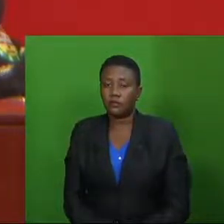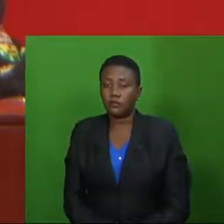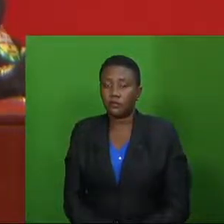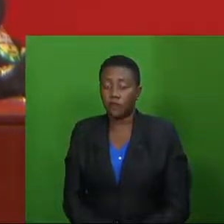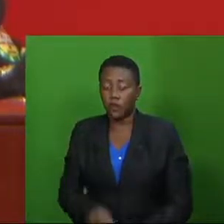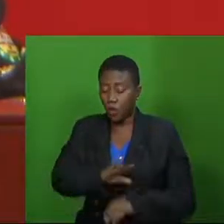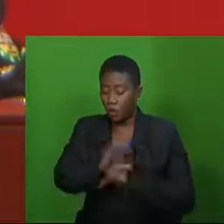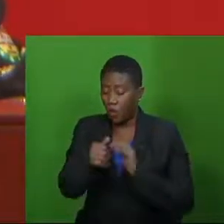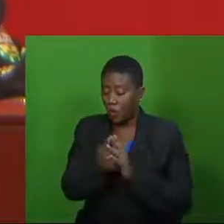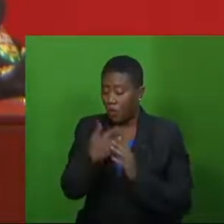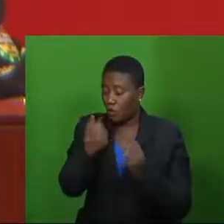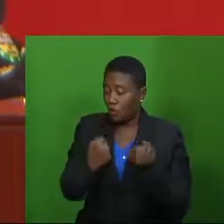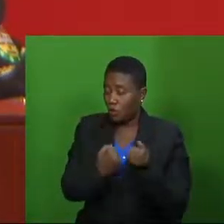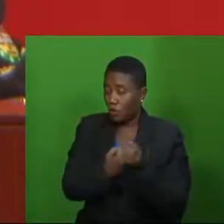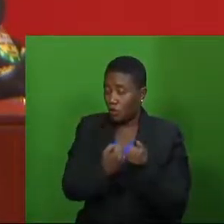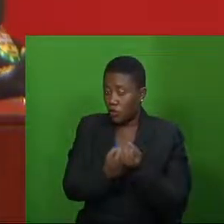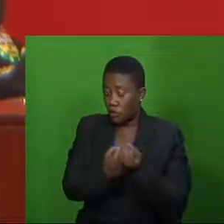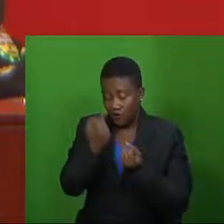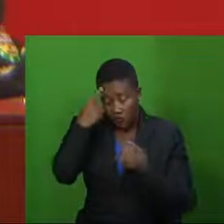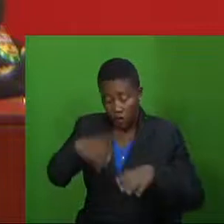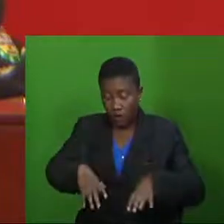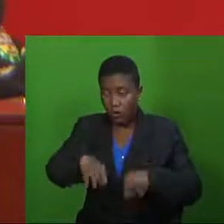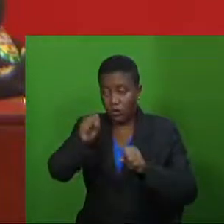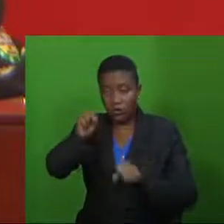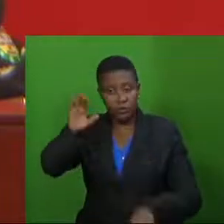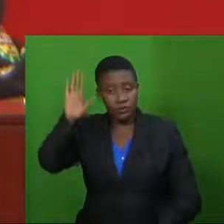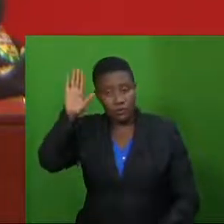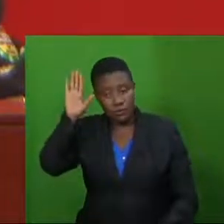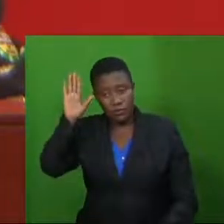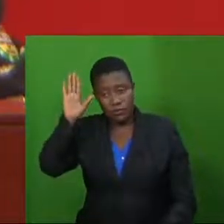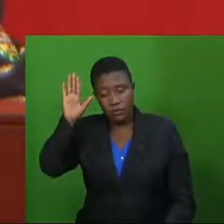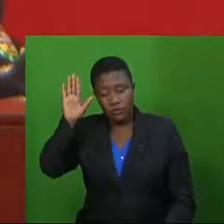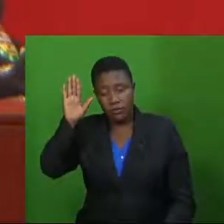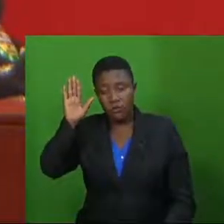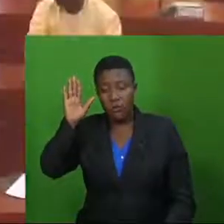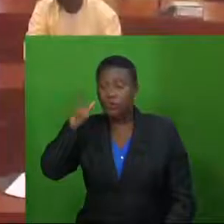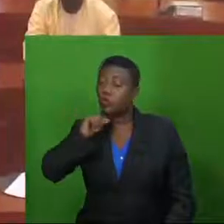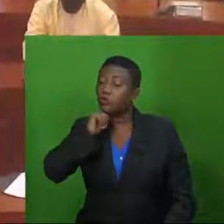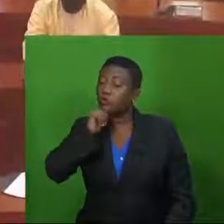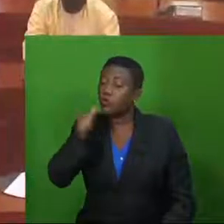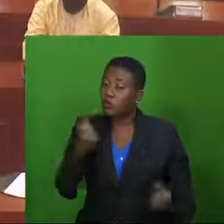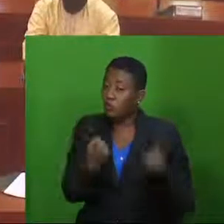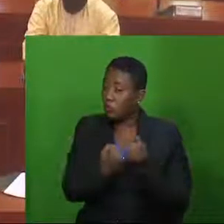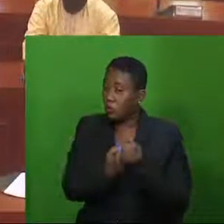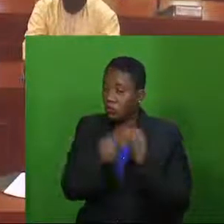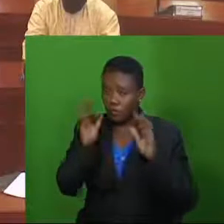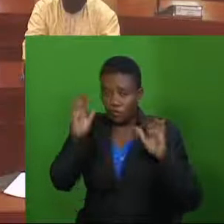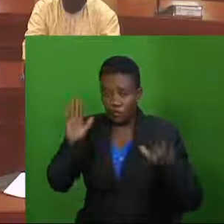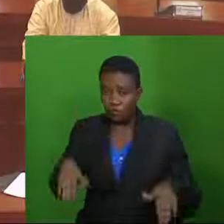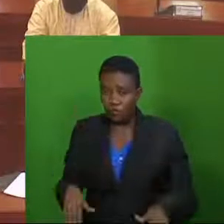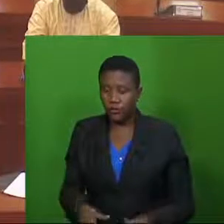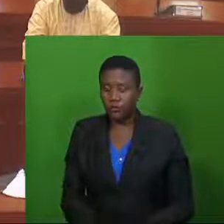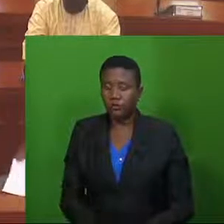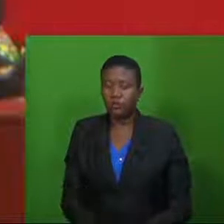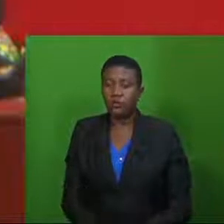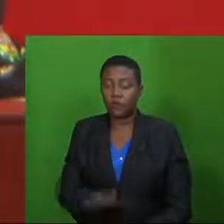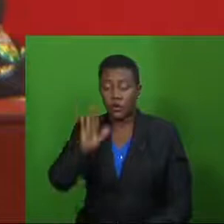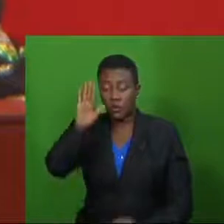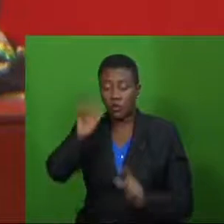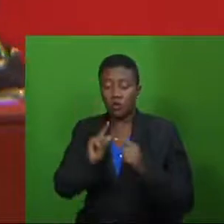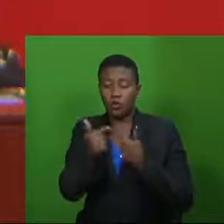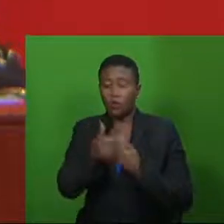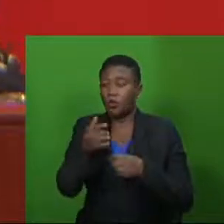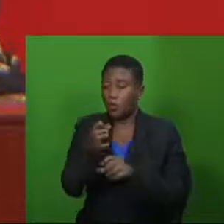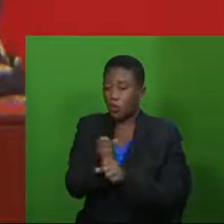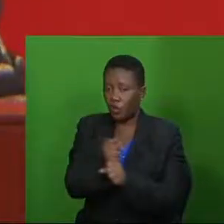All in favour of the House adopting the motion, say aye. All against, say no. The ayes have